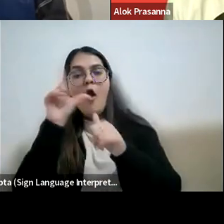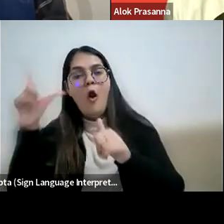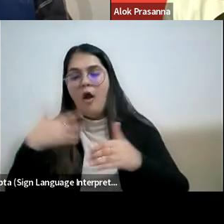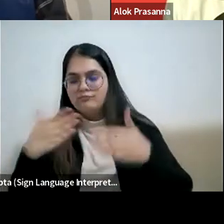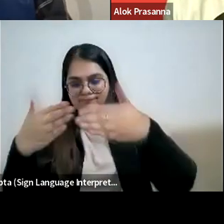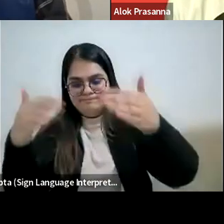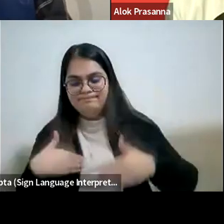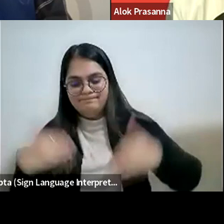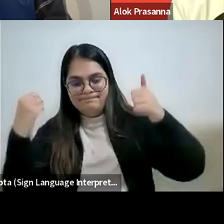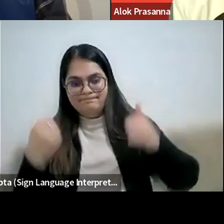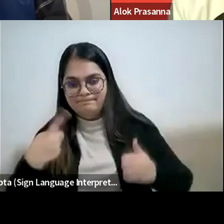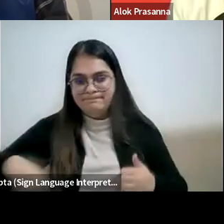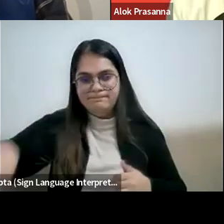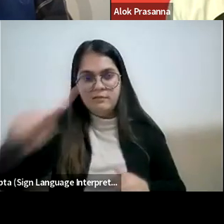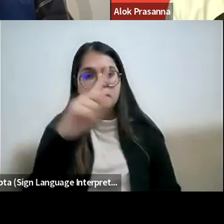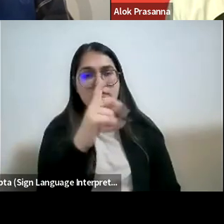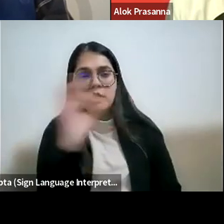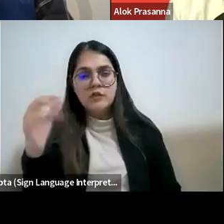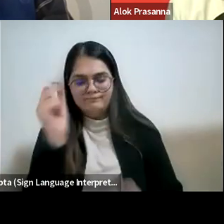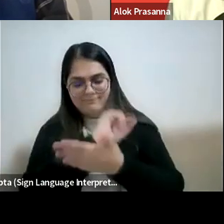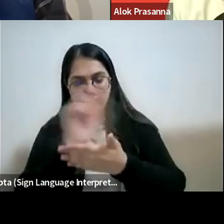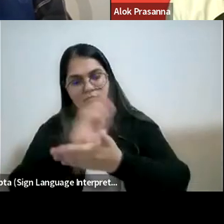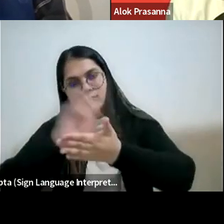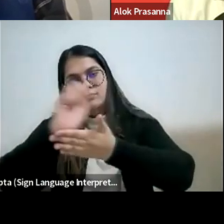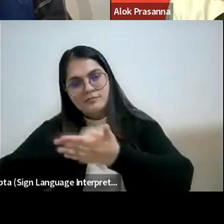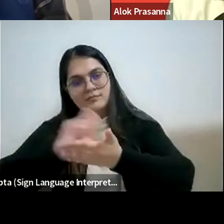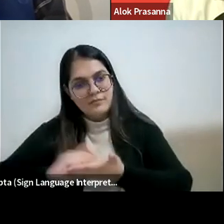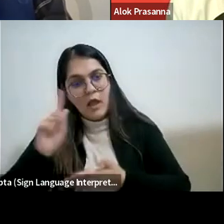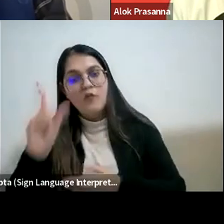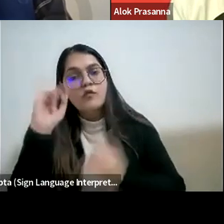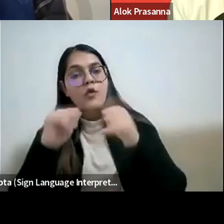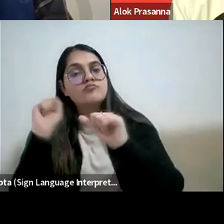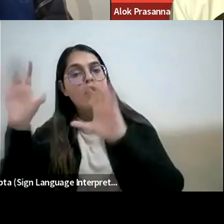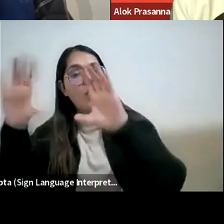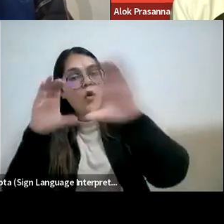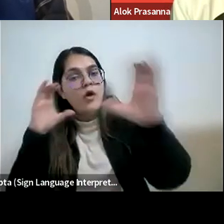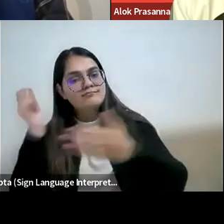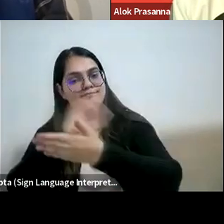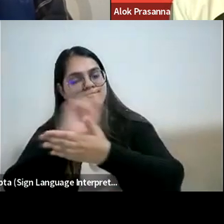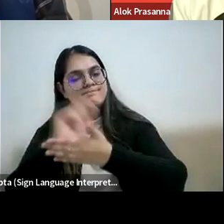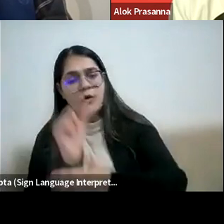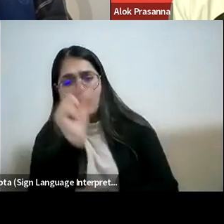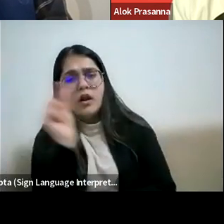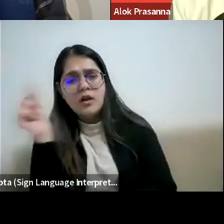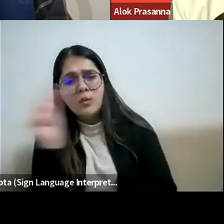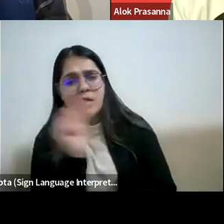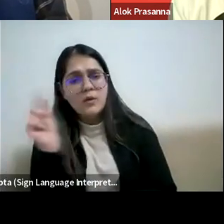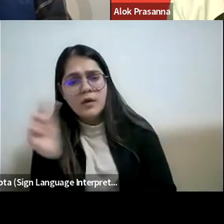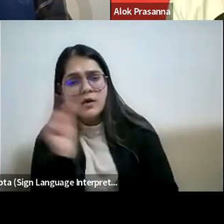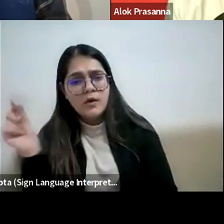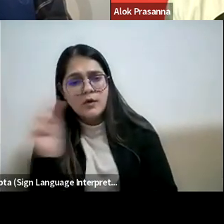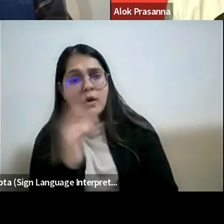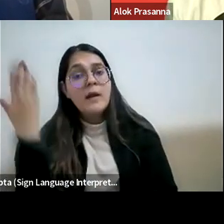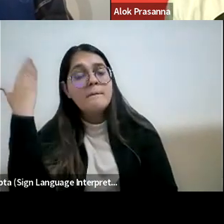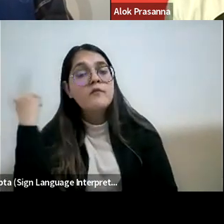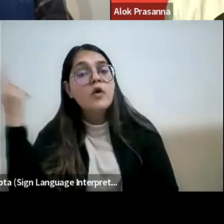late 1700s, writing out the Constitution of the USA, came up for words which were in currency in those